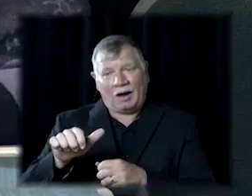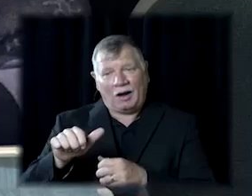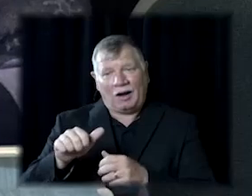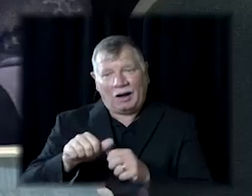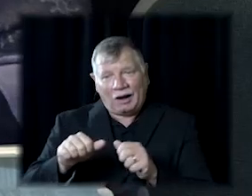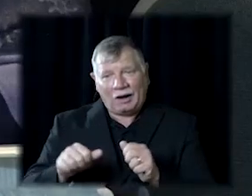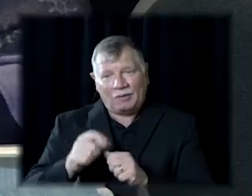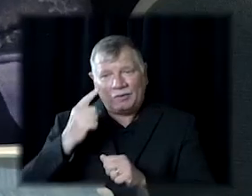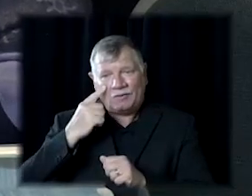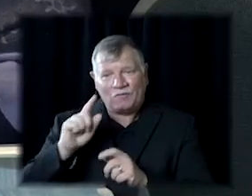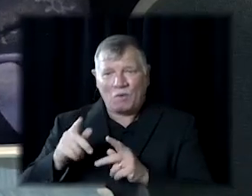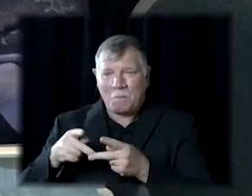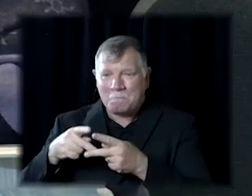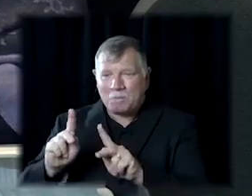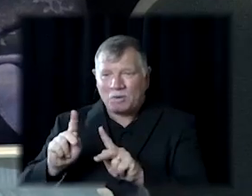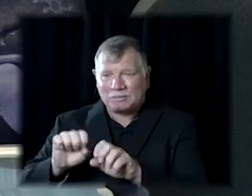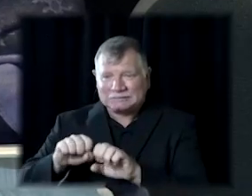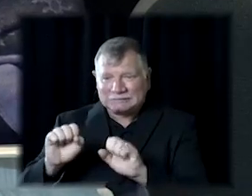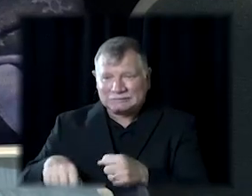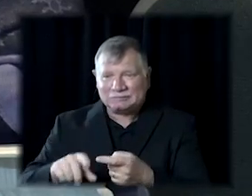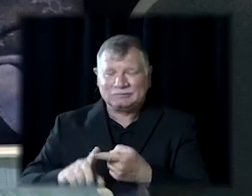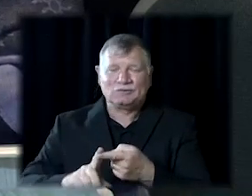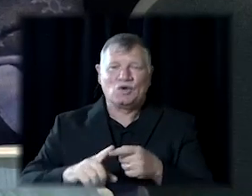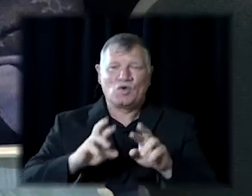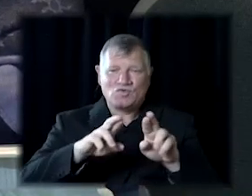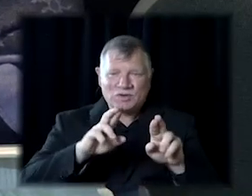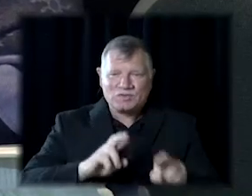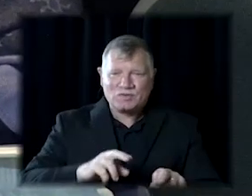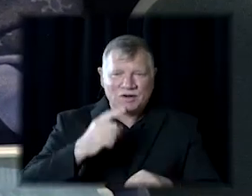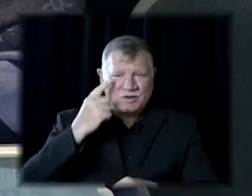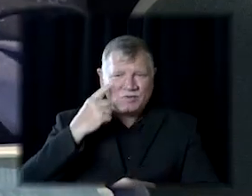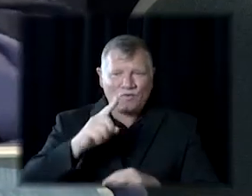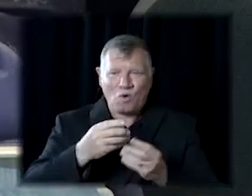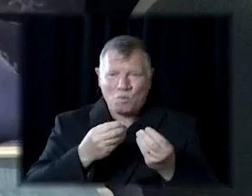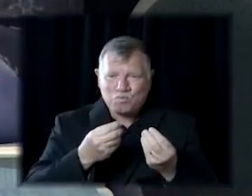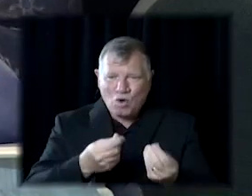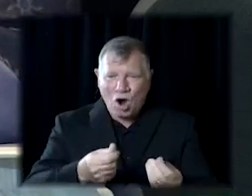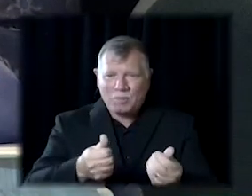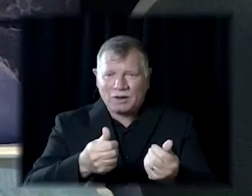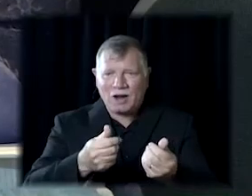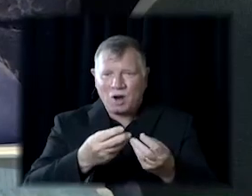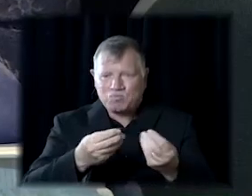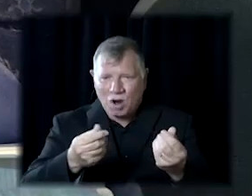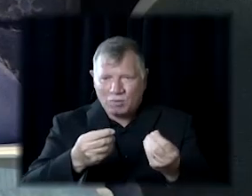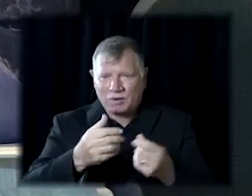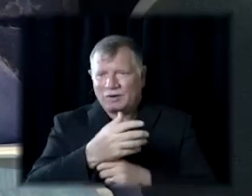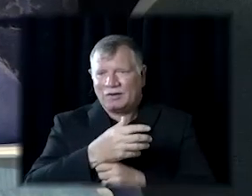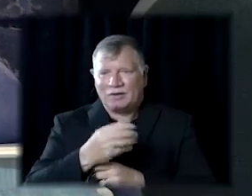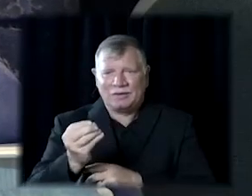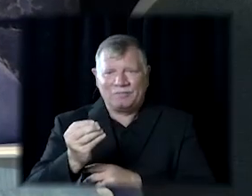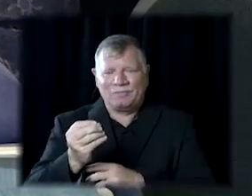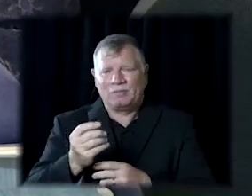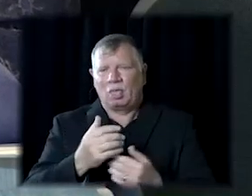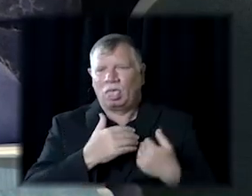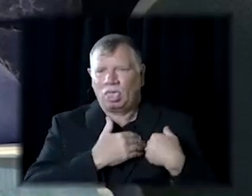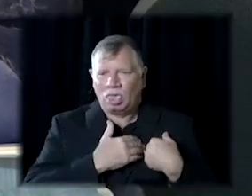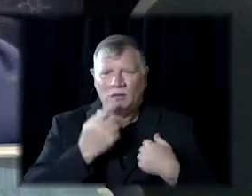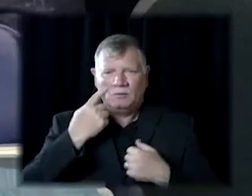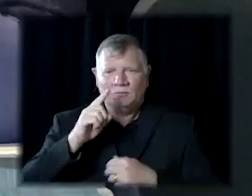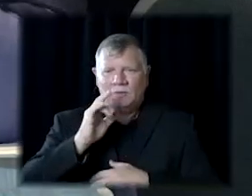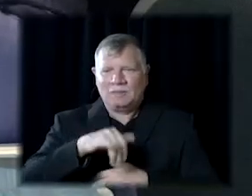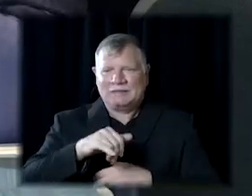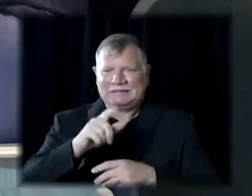the permitting system, changing the registration of property, and reducing the burdensome nature